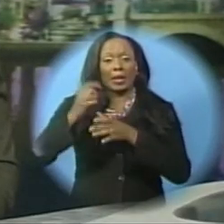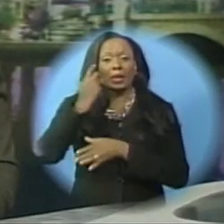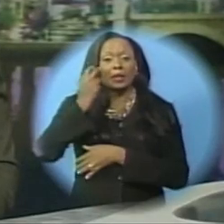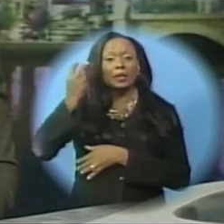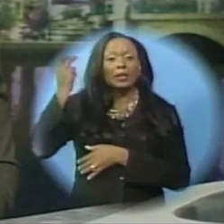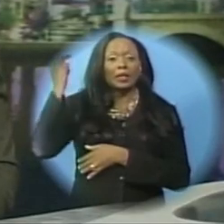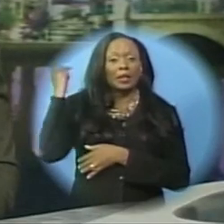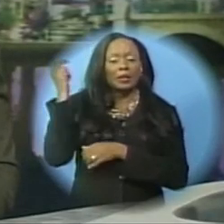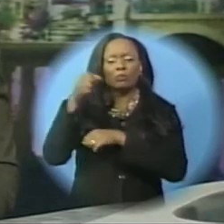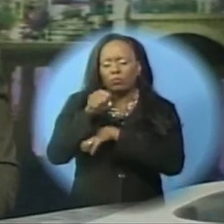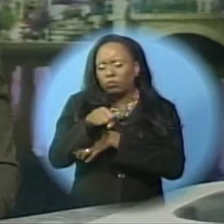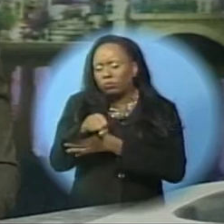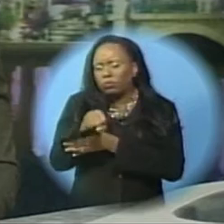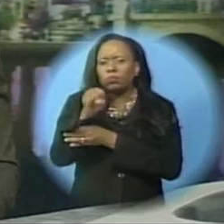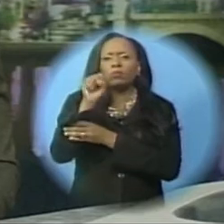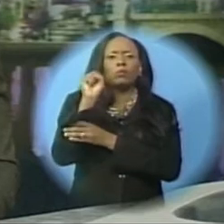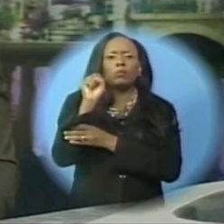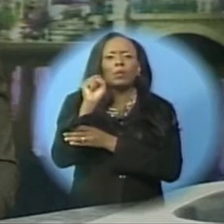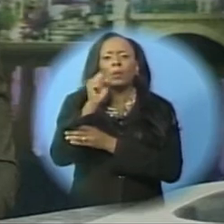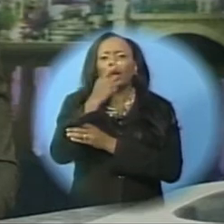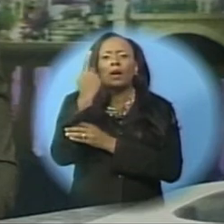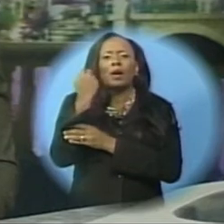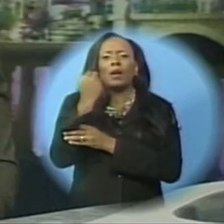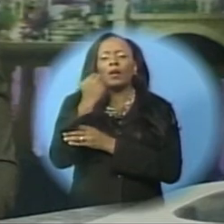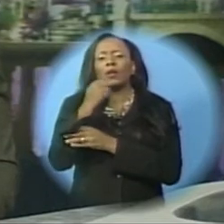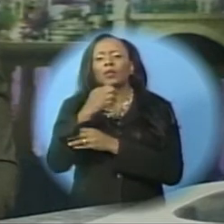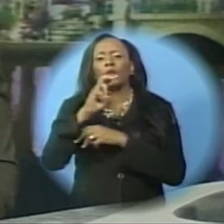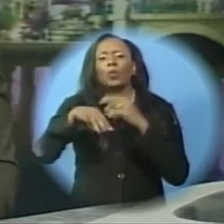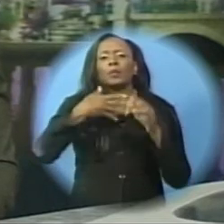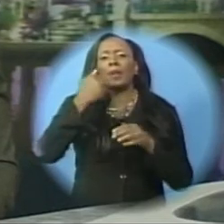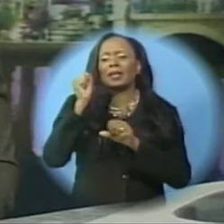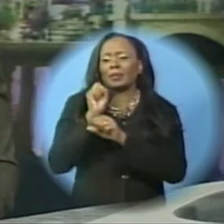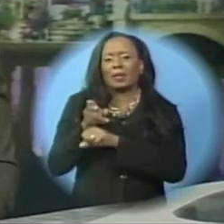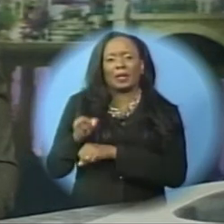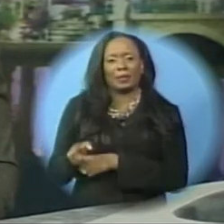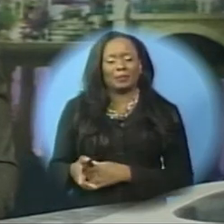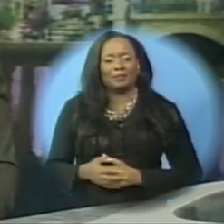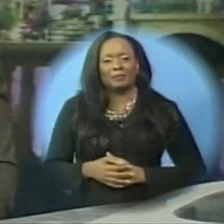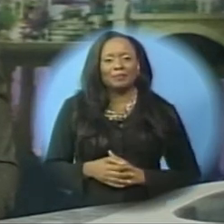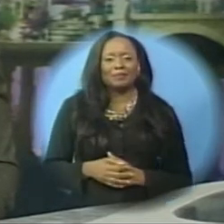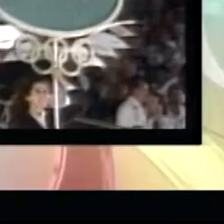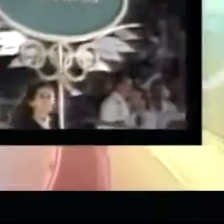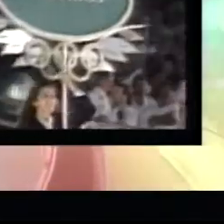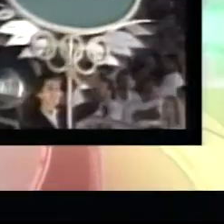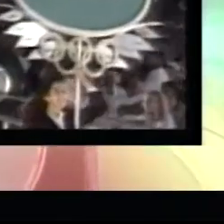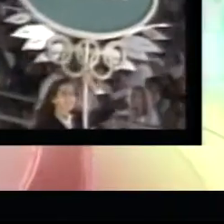lifting your head in defeat because it took the best in the world to beat you.